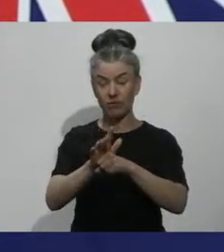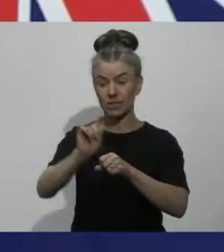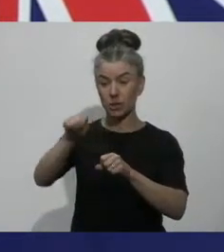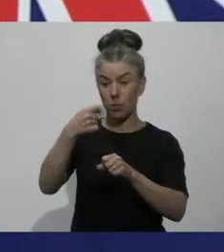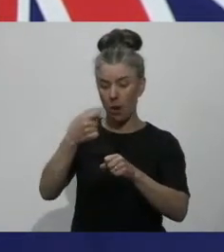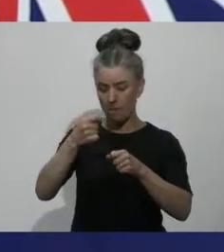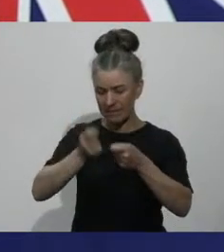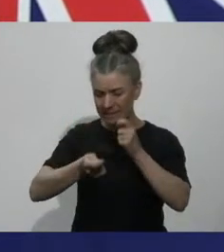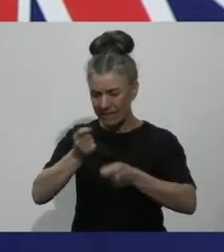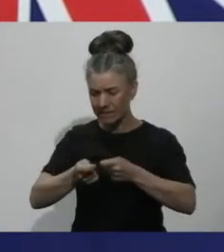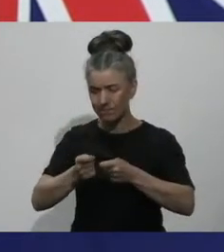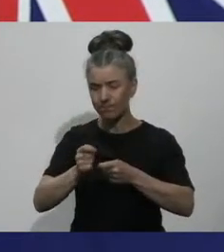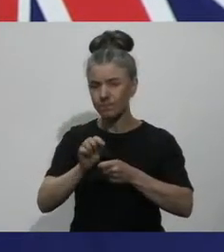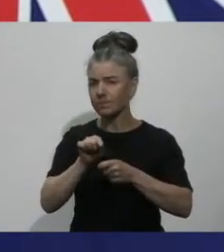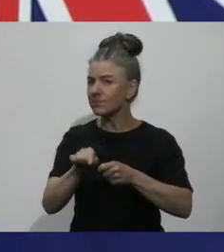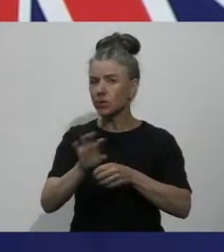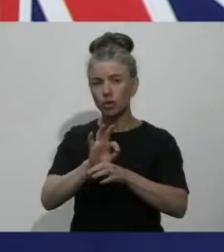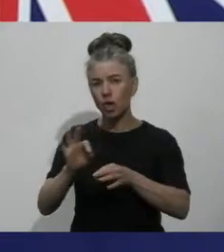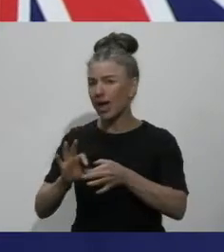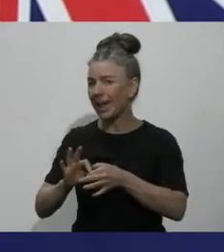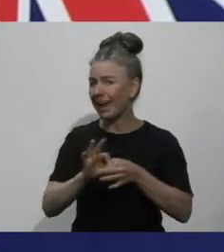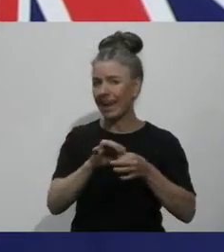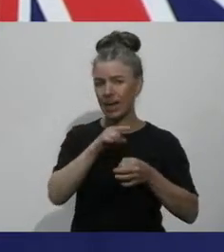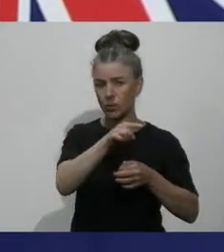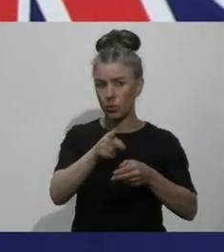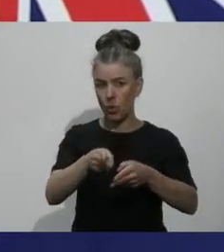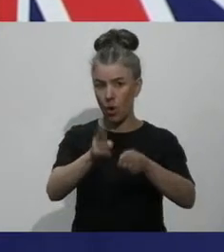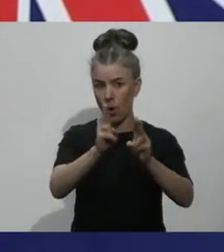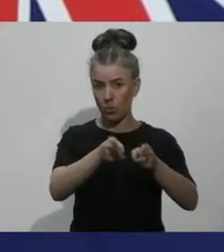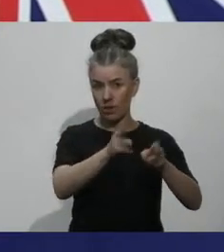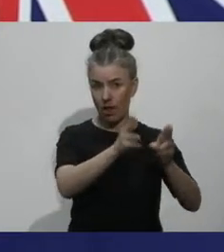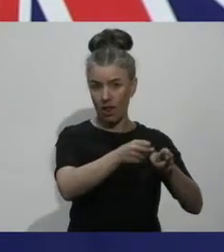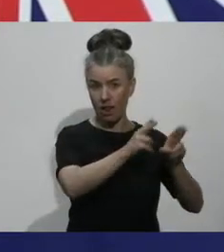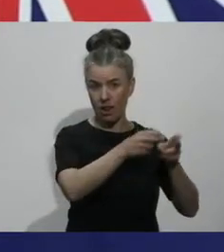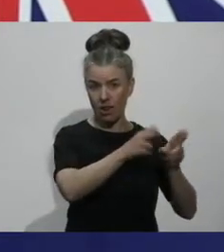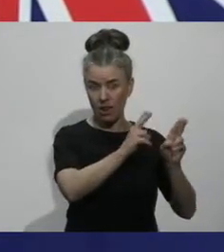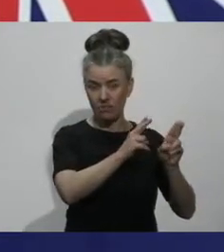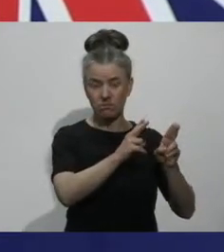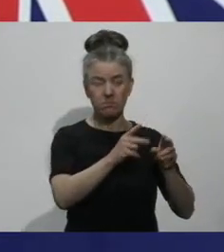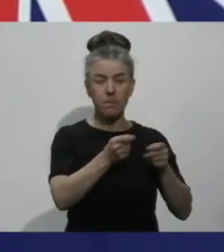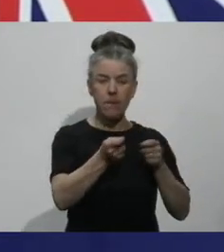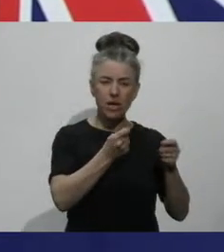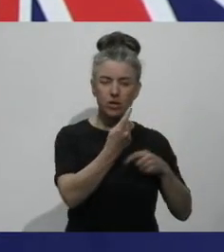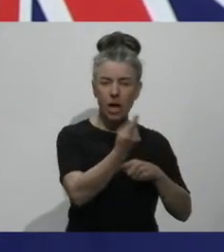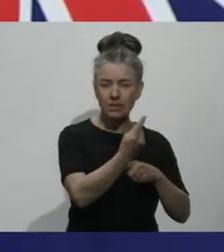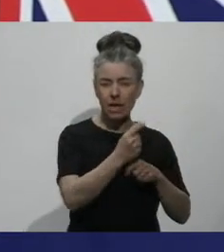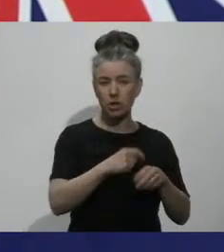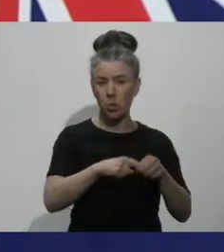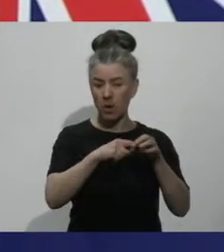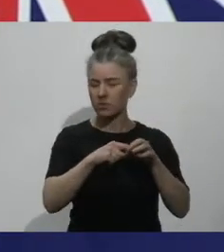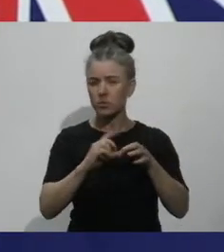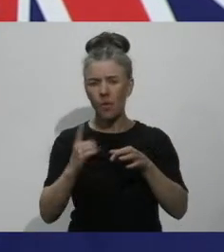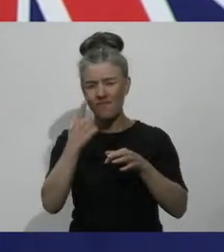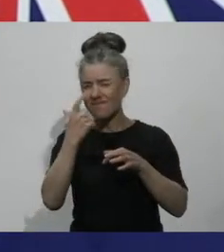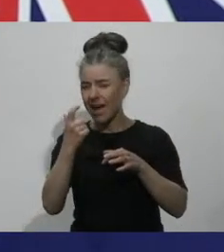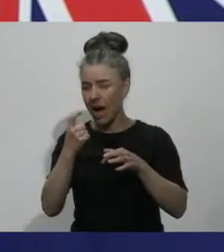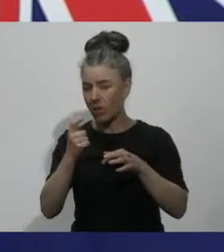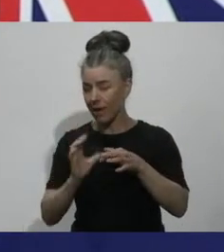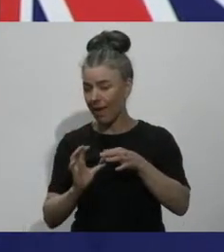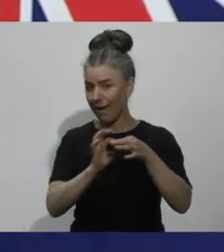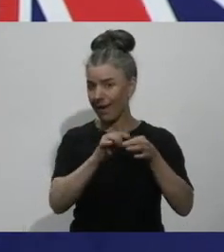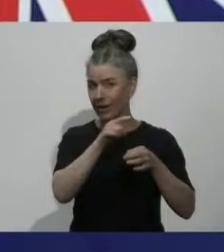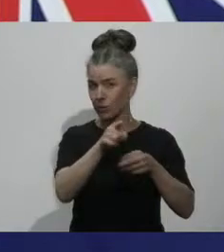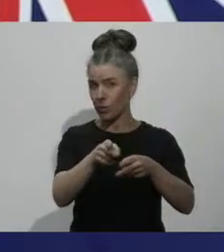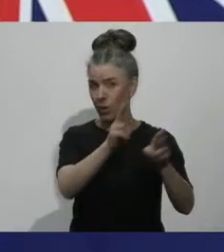found a link to the border or managed isolation and quarantine facilities at this stage.